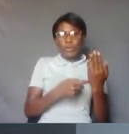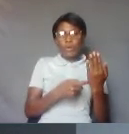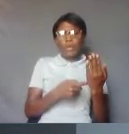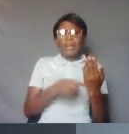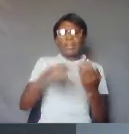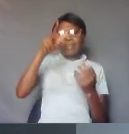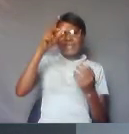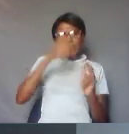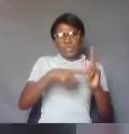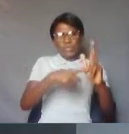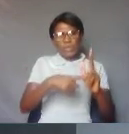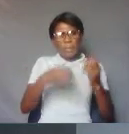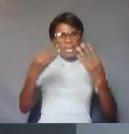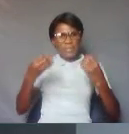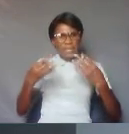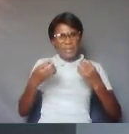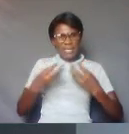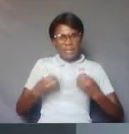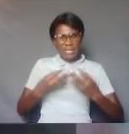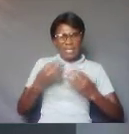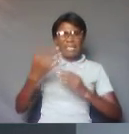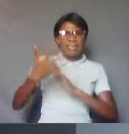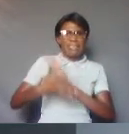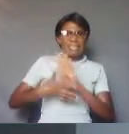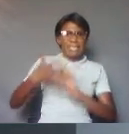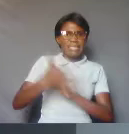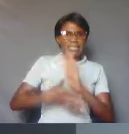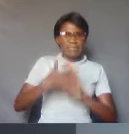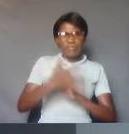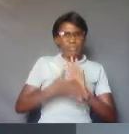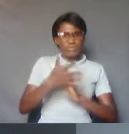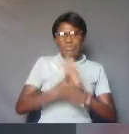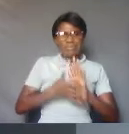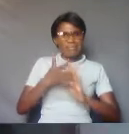many signs. He changes water to wine. He